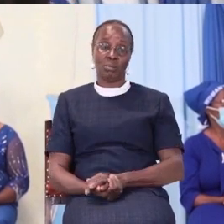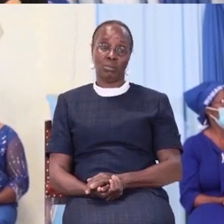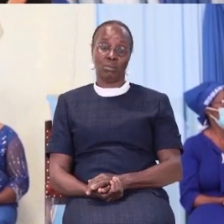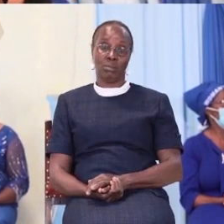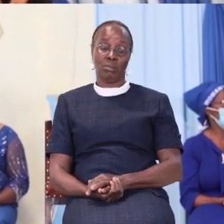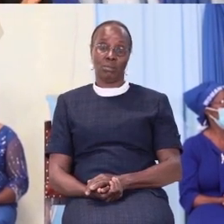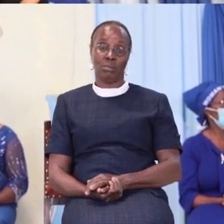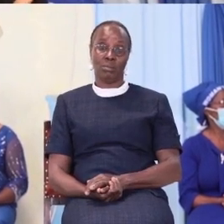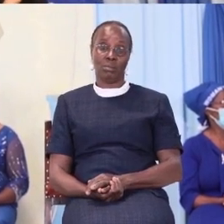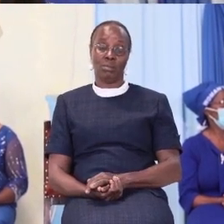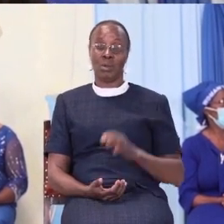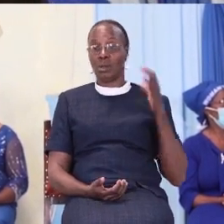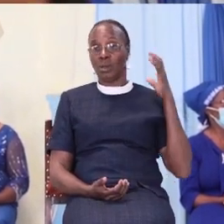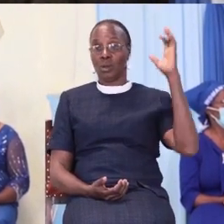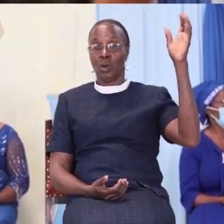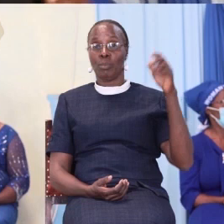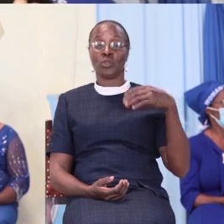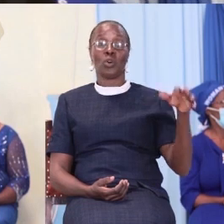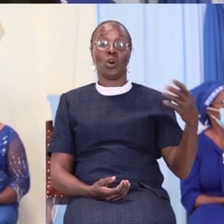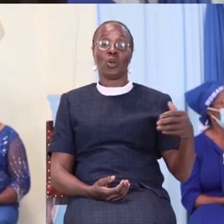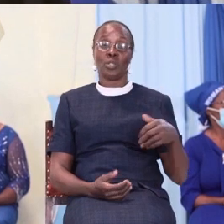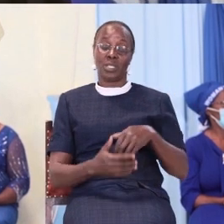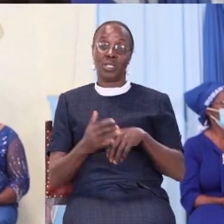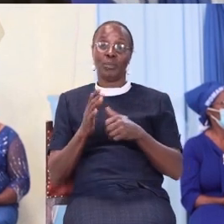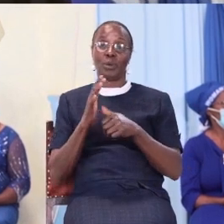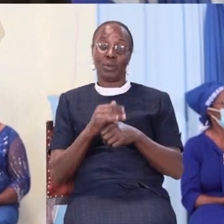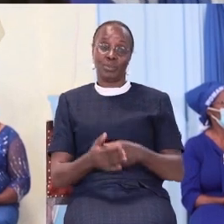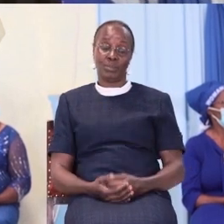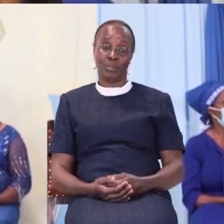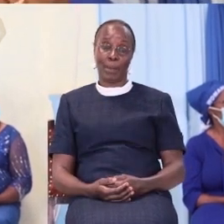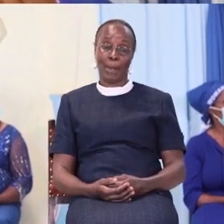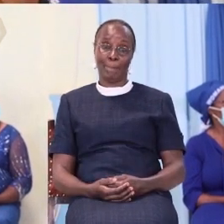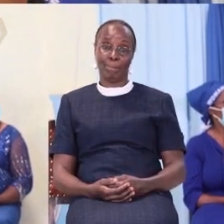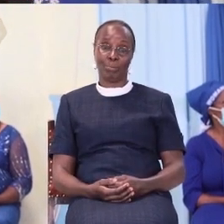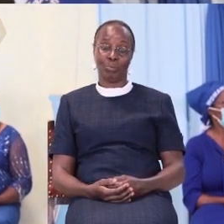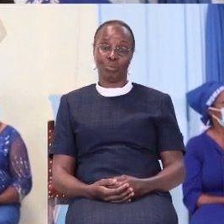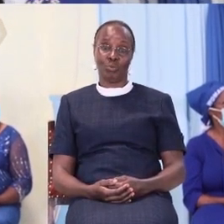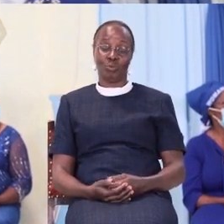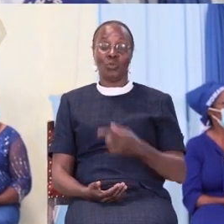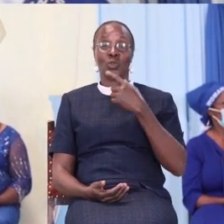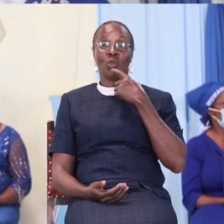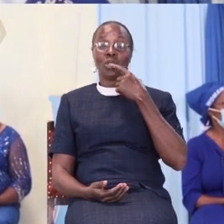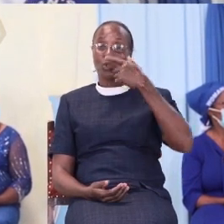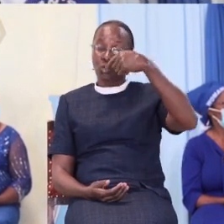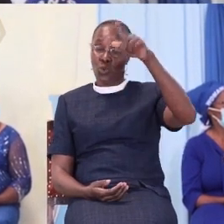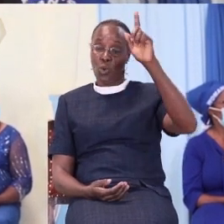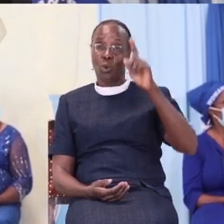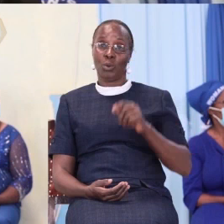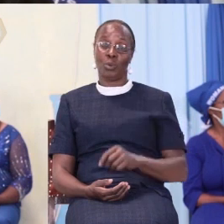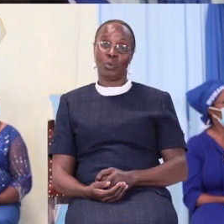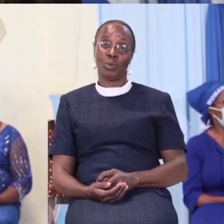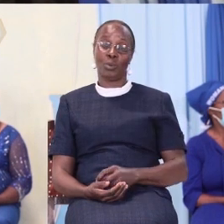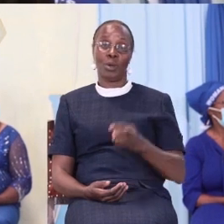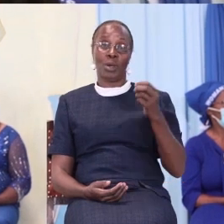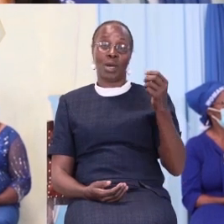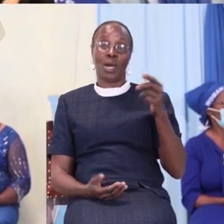You've been given an unpaid leave. You're wondering how you're going to move aloud and